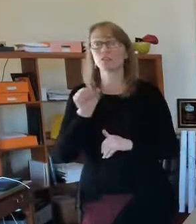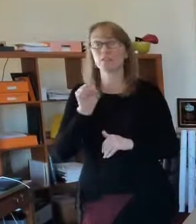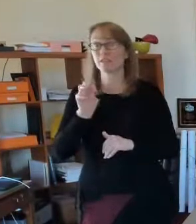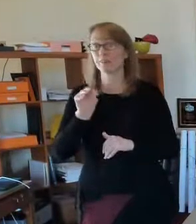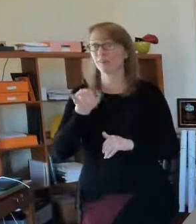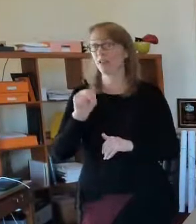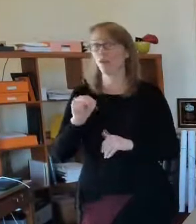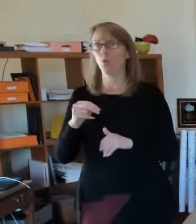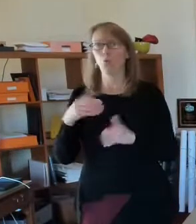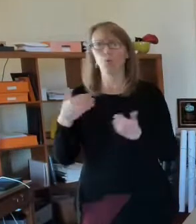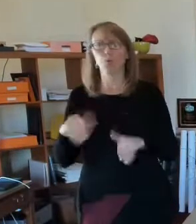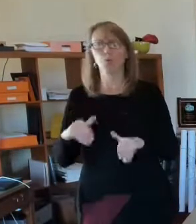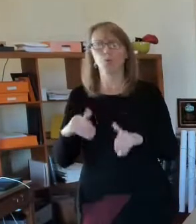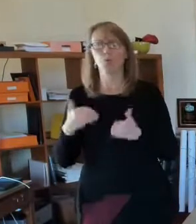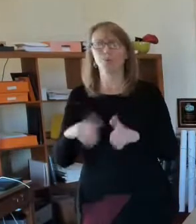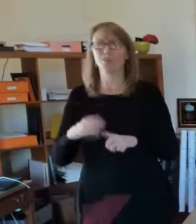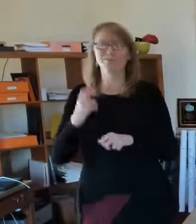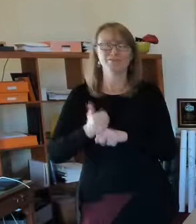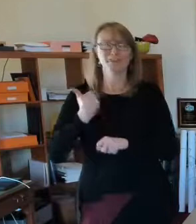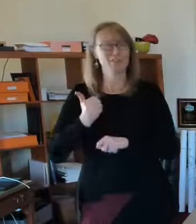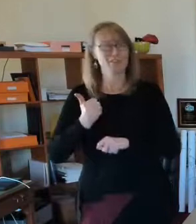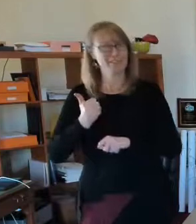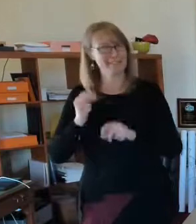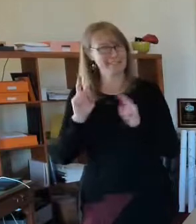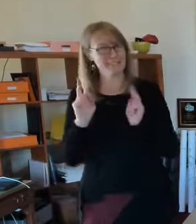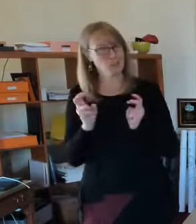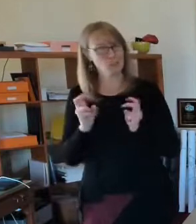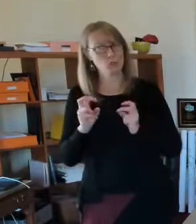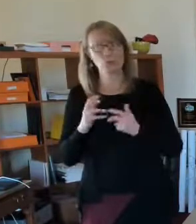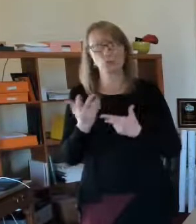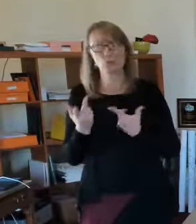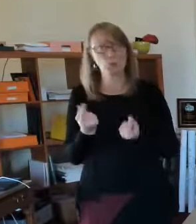one of the toughest issues when